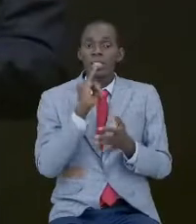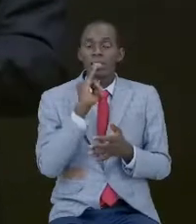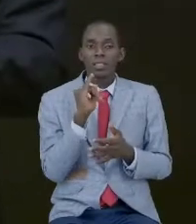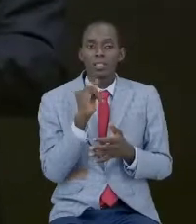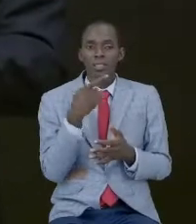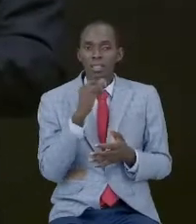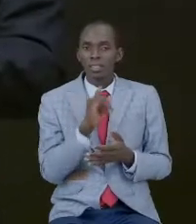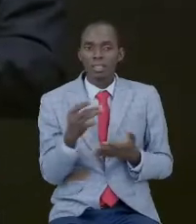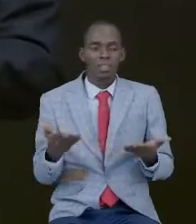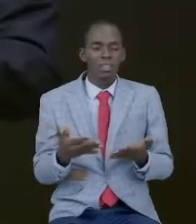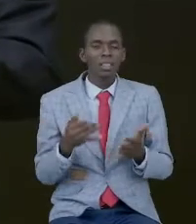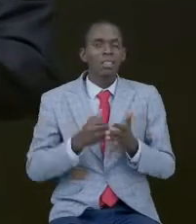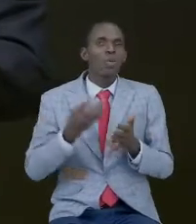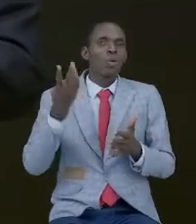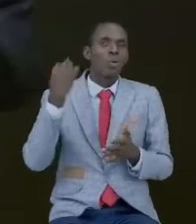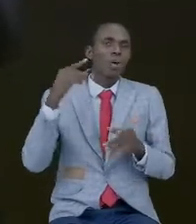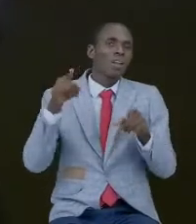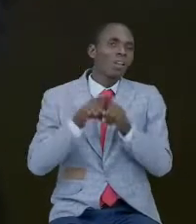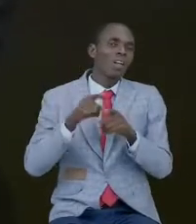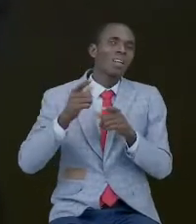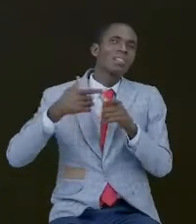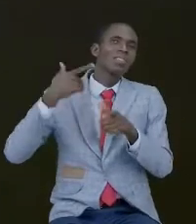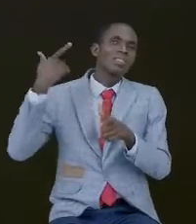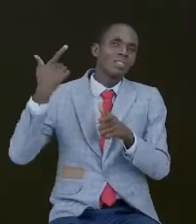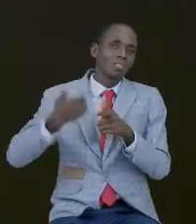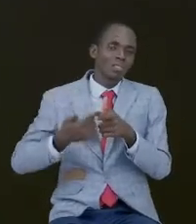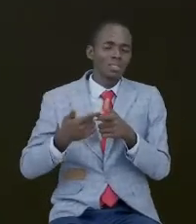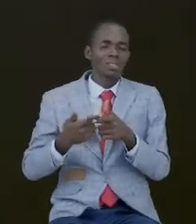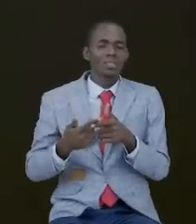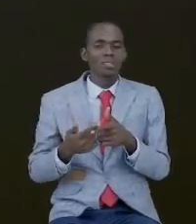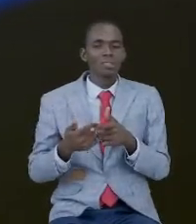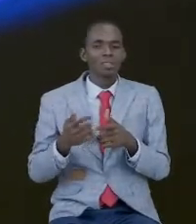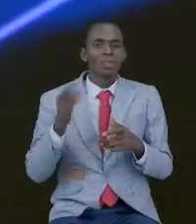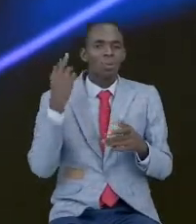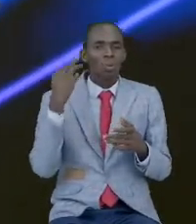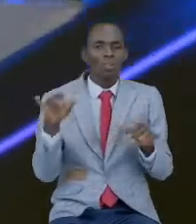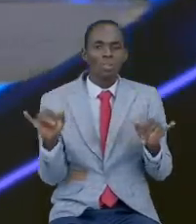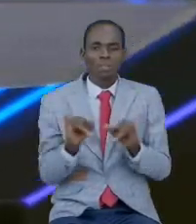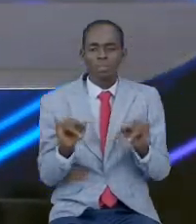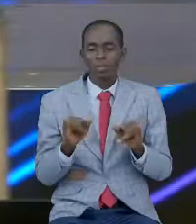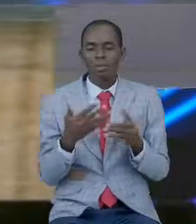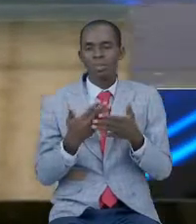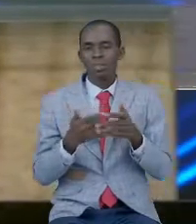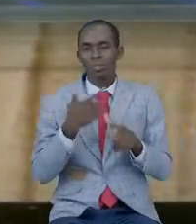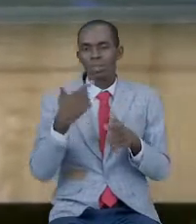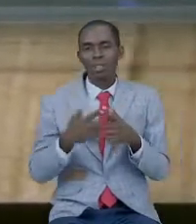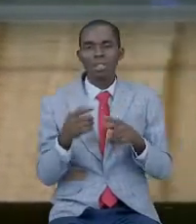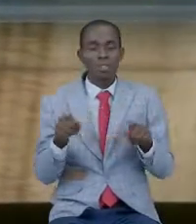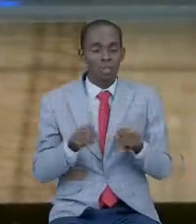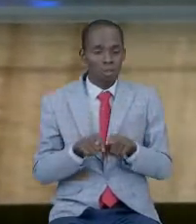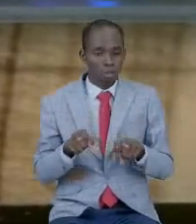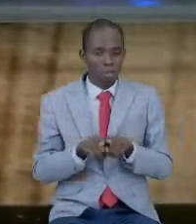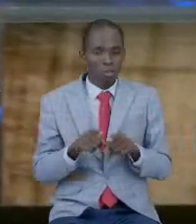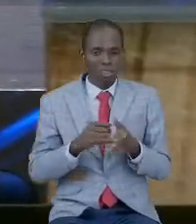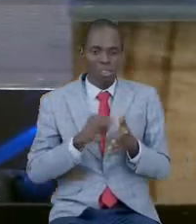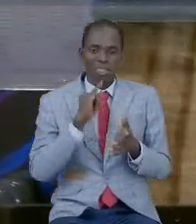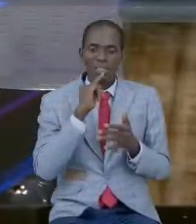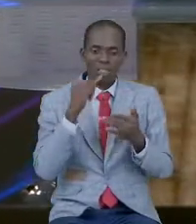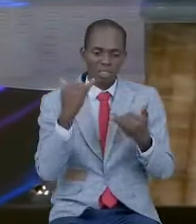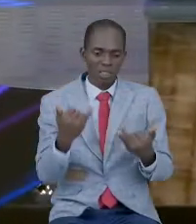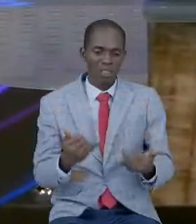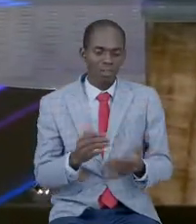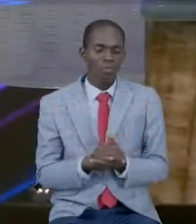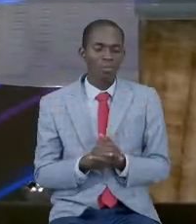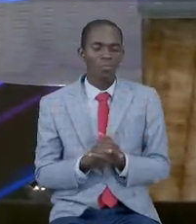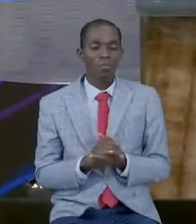was like that then. Even so it is now.